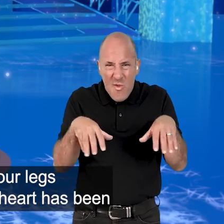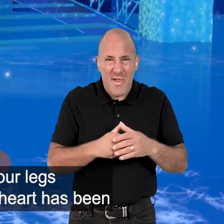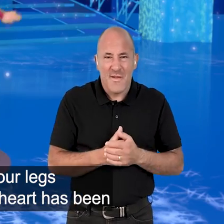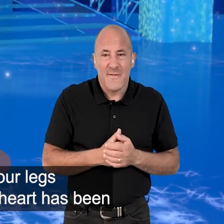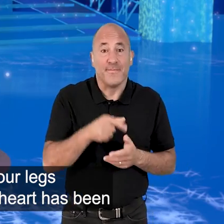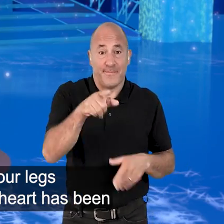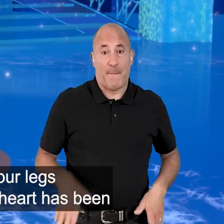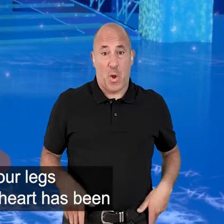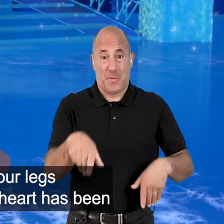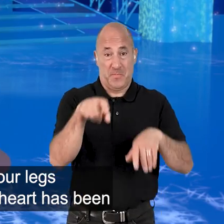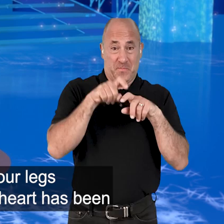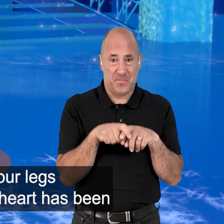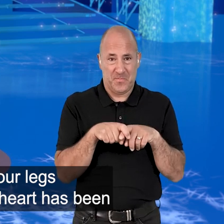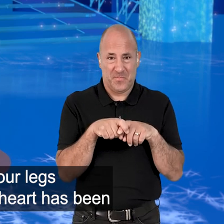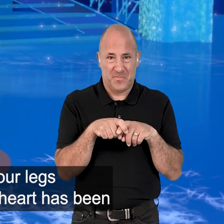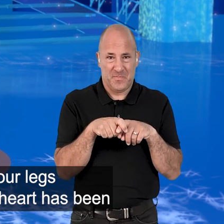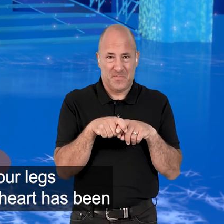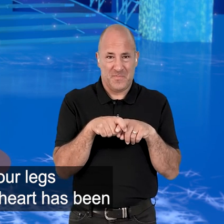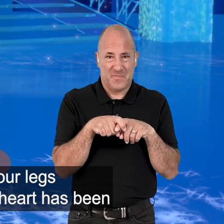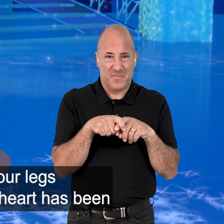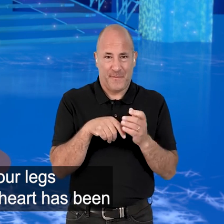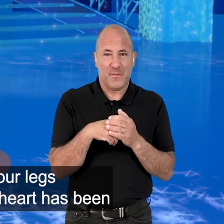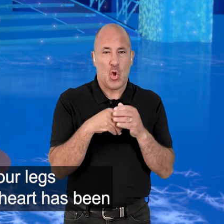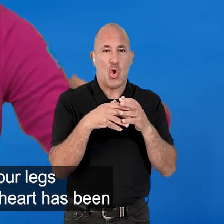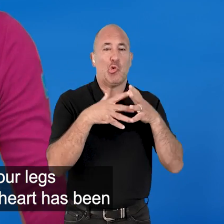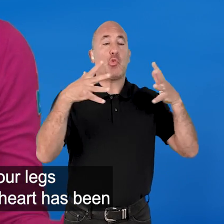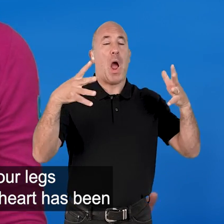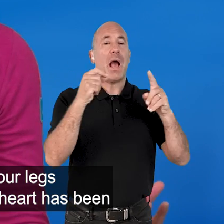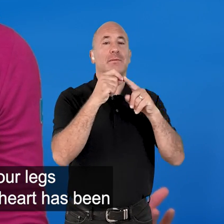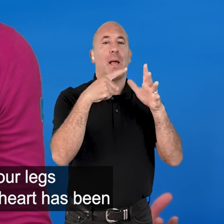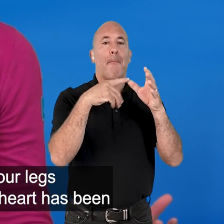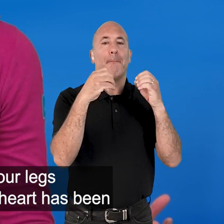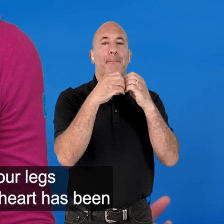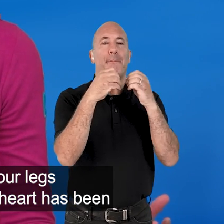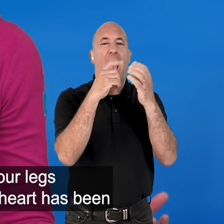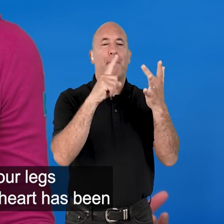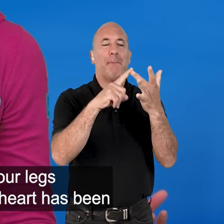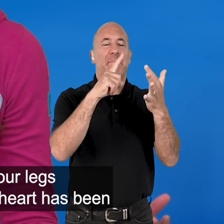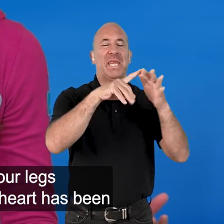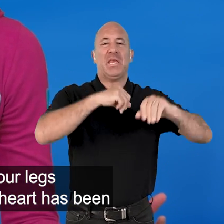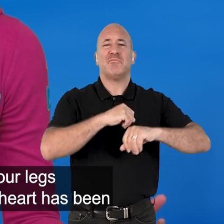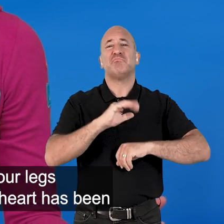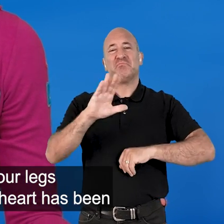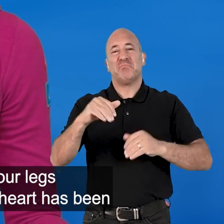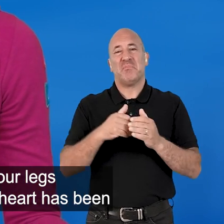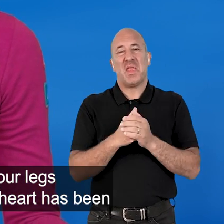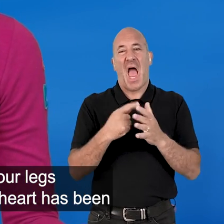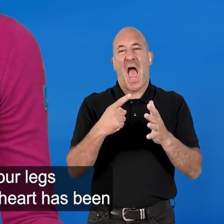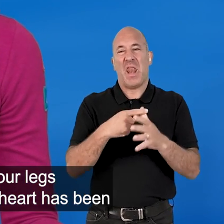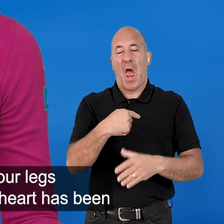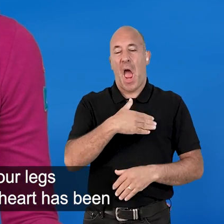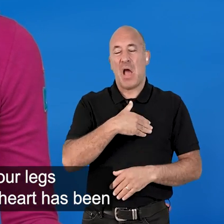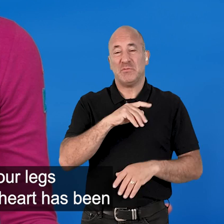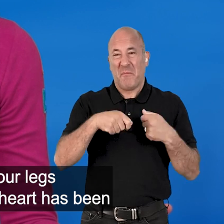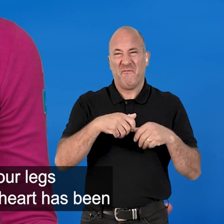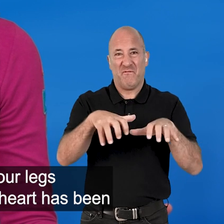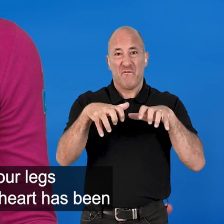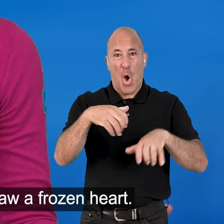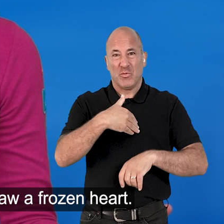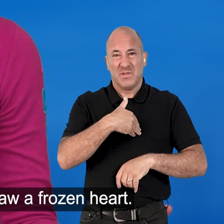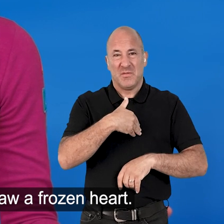trolls. Sitting on your bottoms, cross your legs, where Grandpappy explains. Anna's heart has